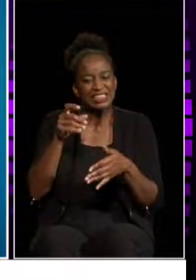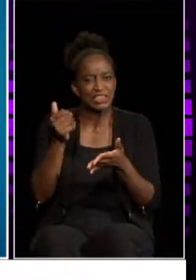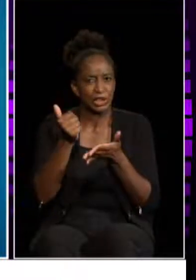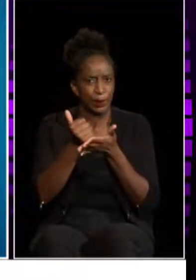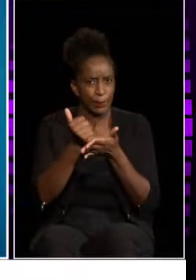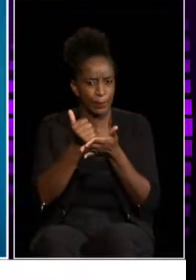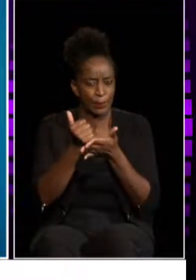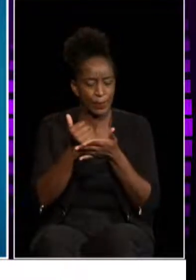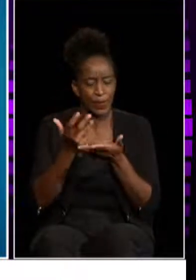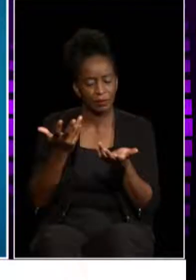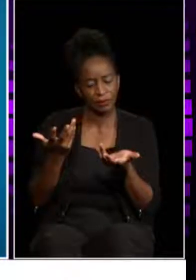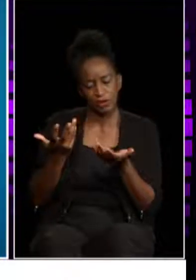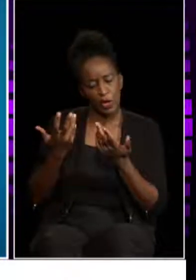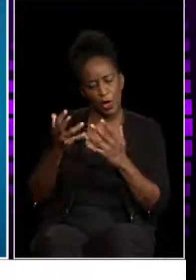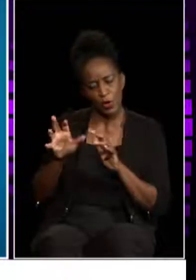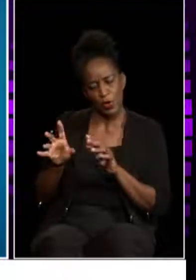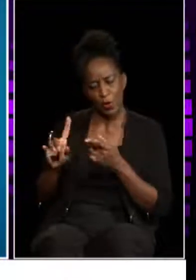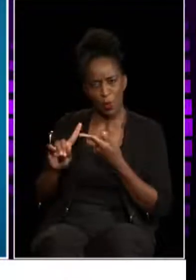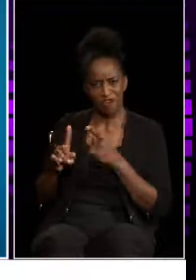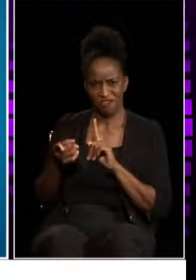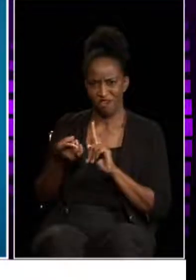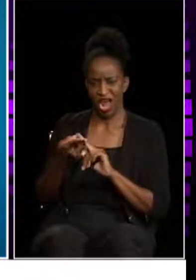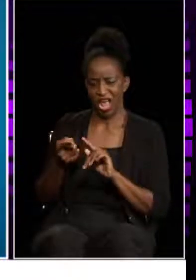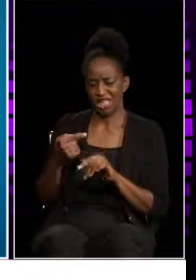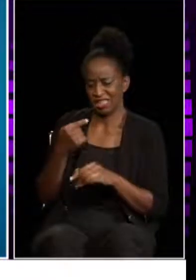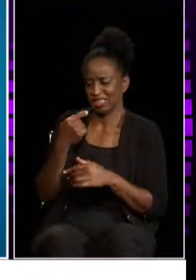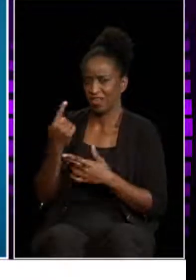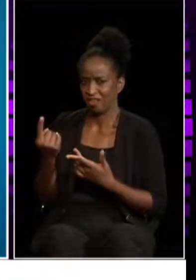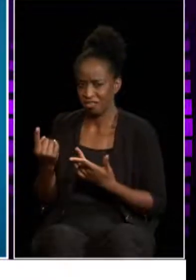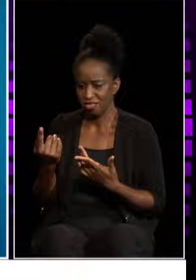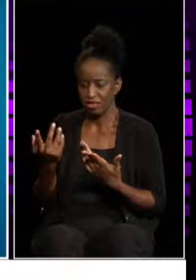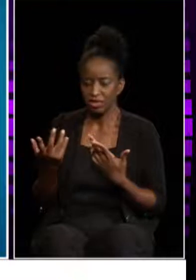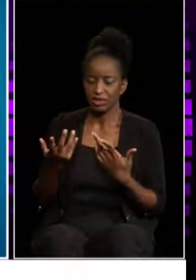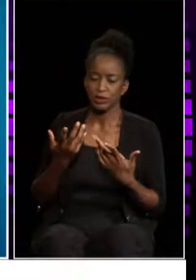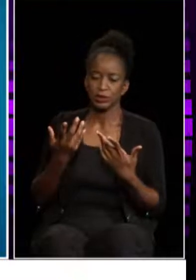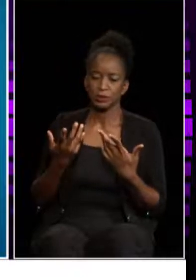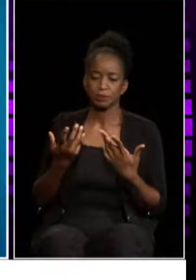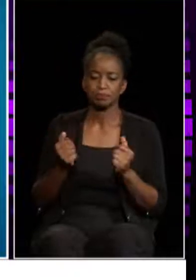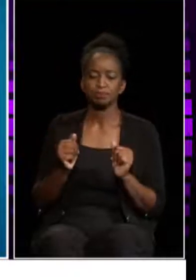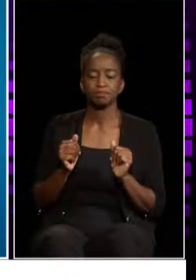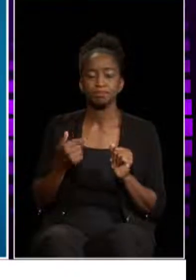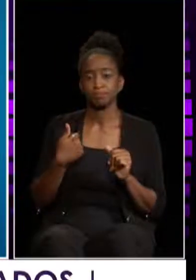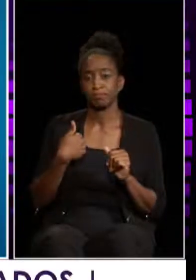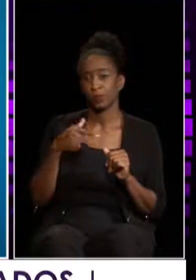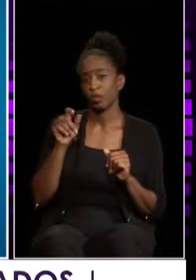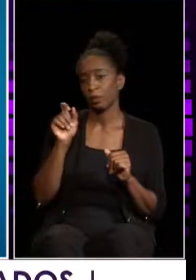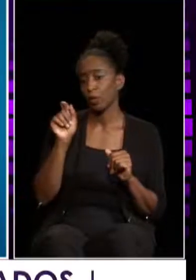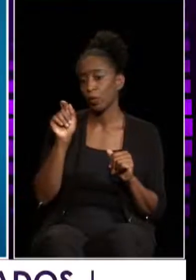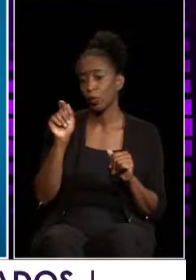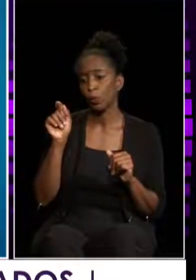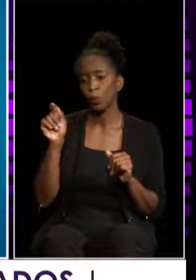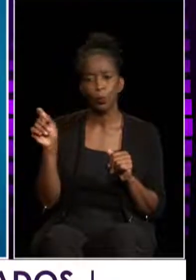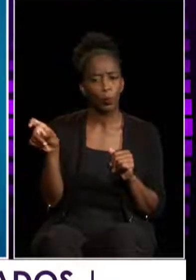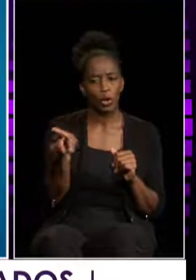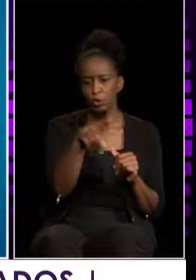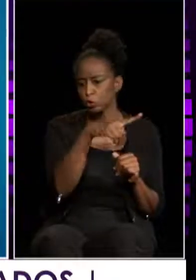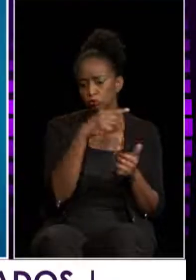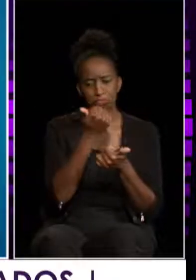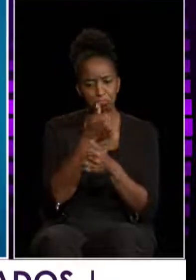seek help, there are places for you to go. So my question for, I guess anyone could answer this